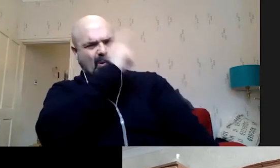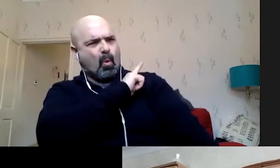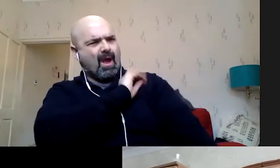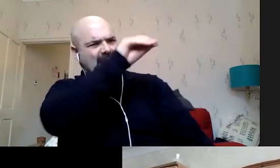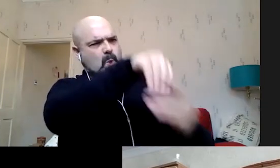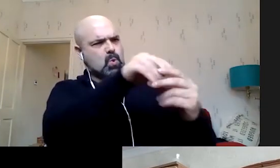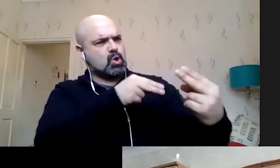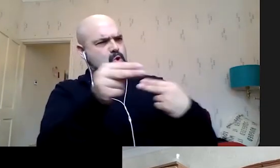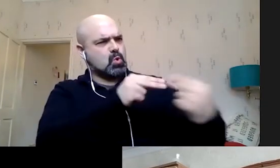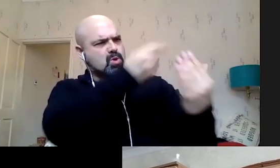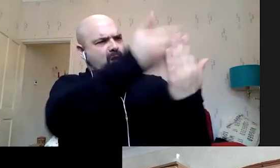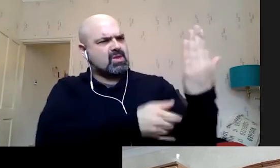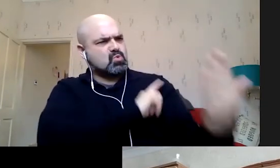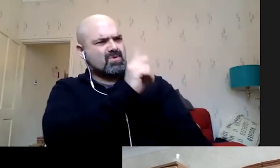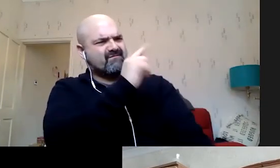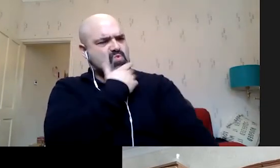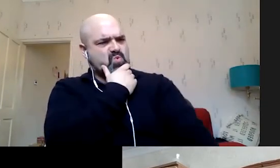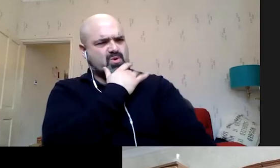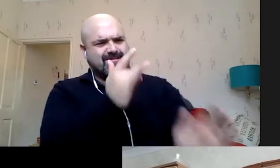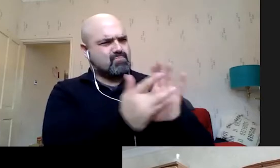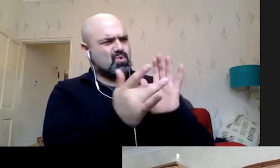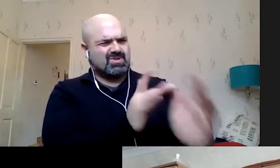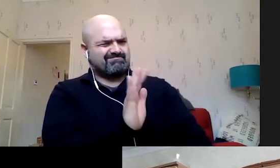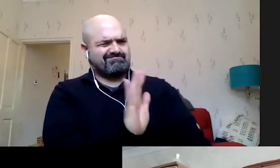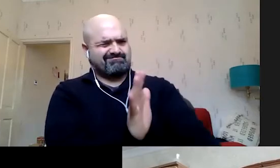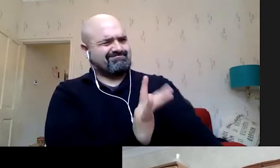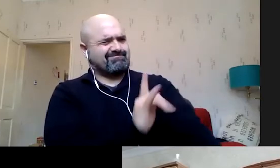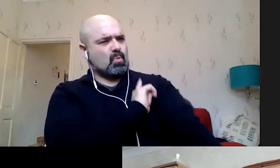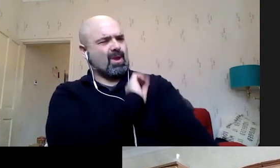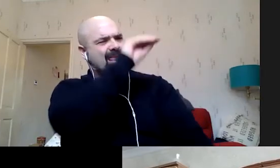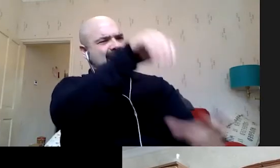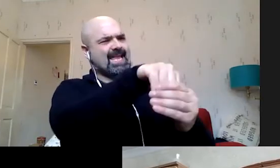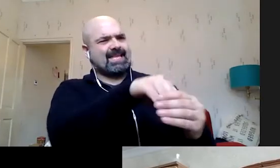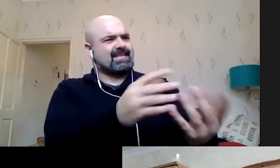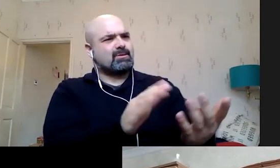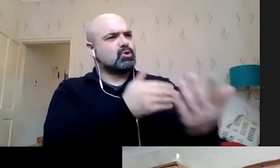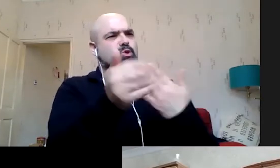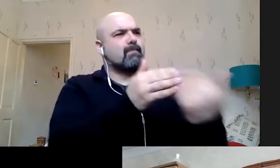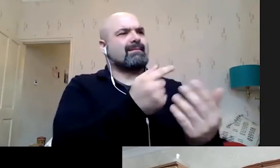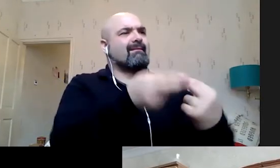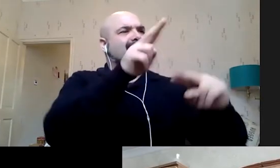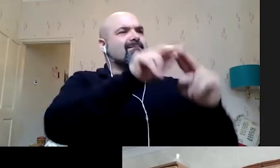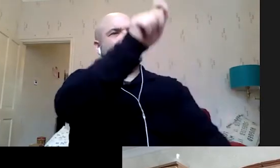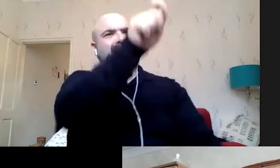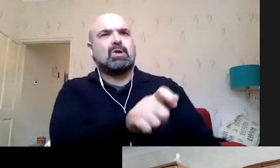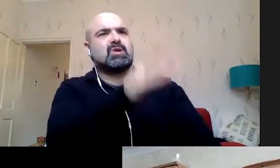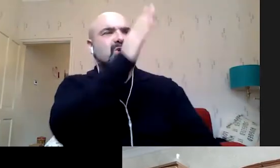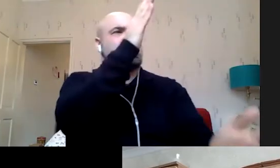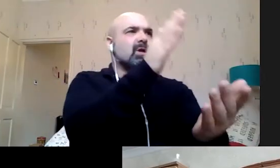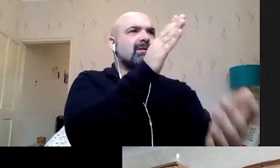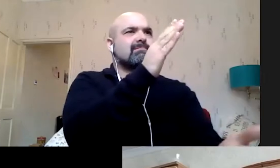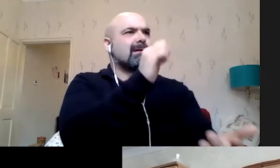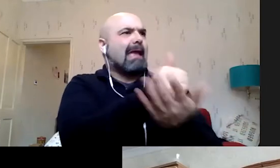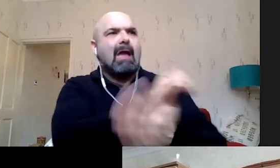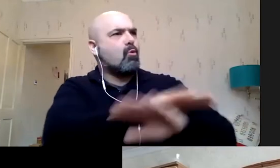Or you think, well, why is that part of that story? It makes no difference whether that person is gay